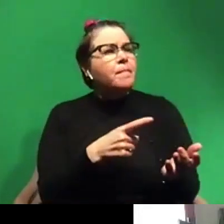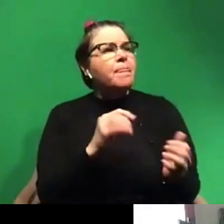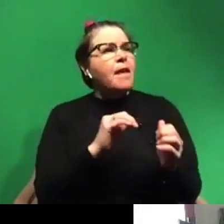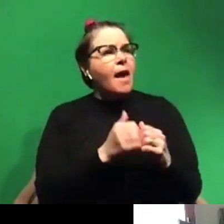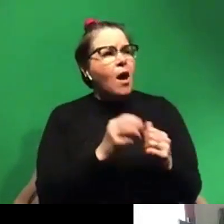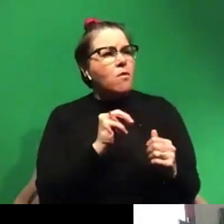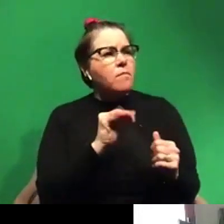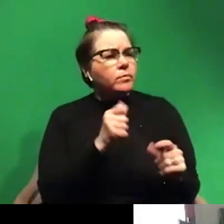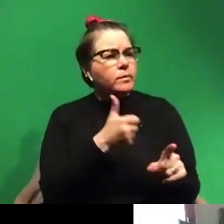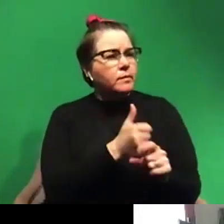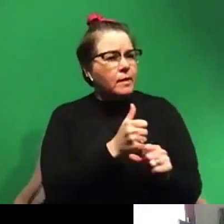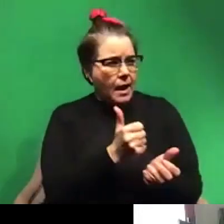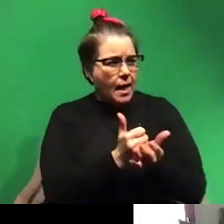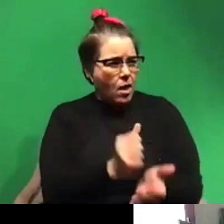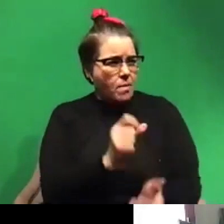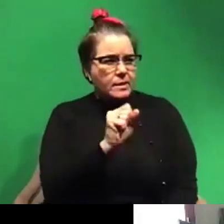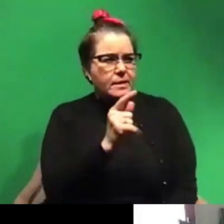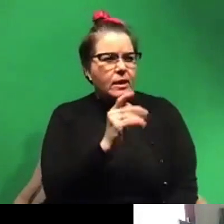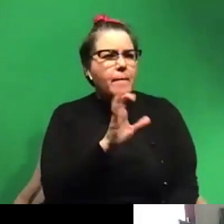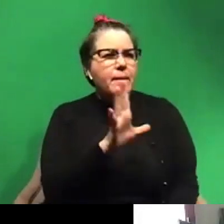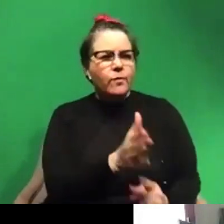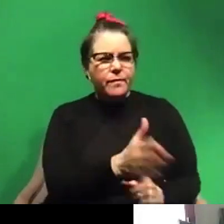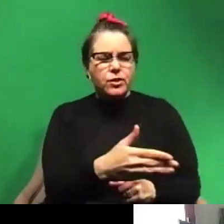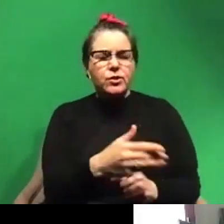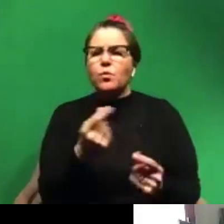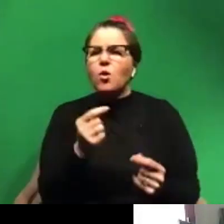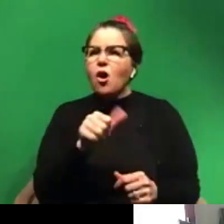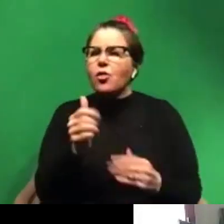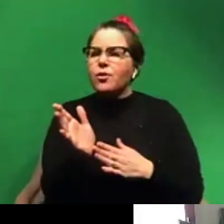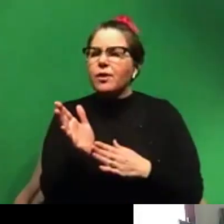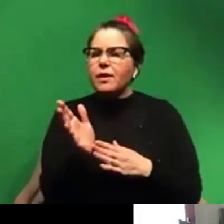stickleback, but what other animals do microbes help?